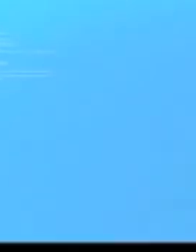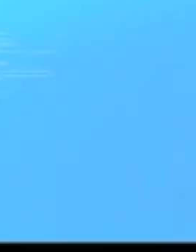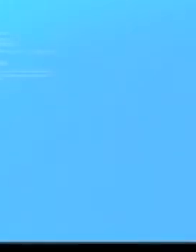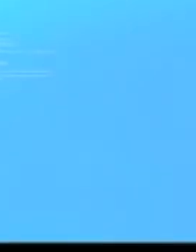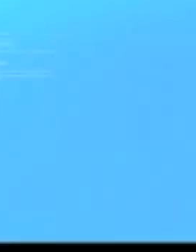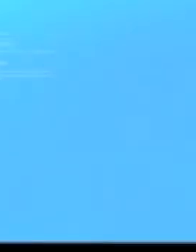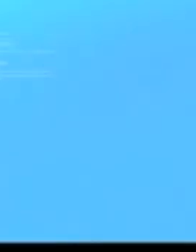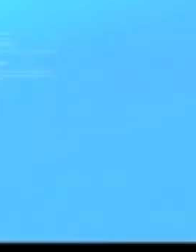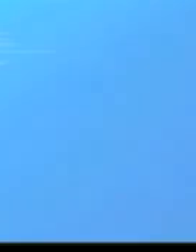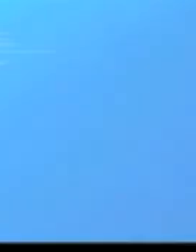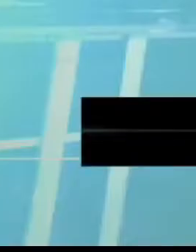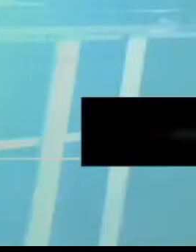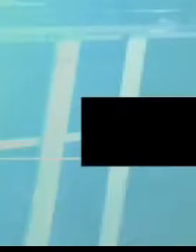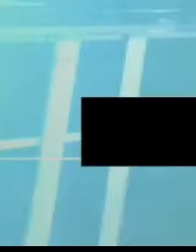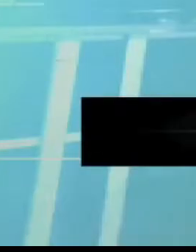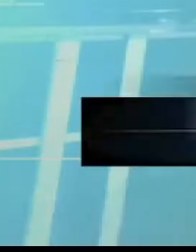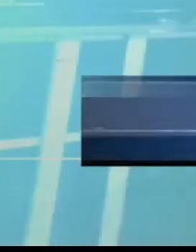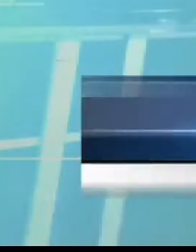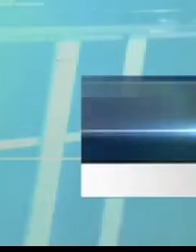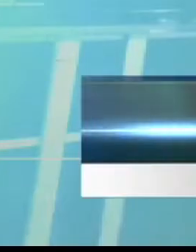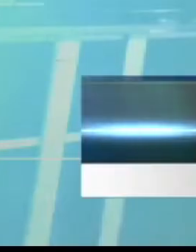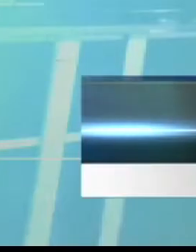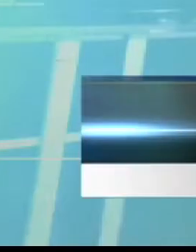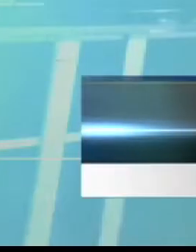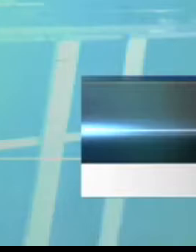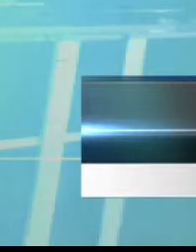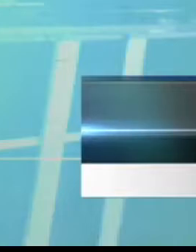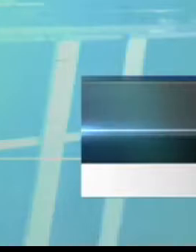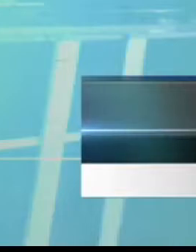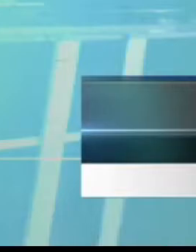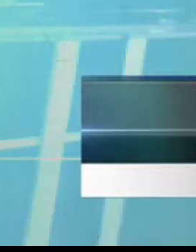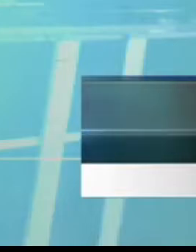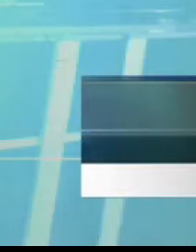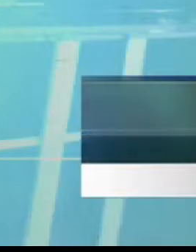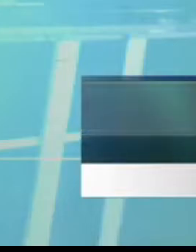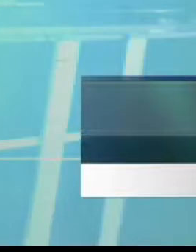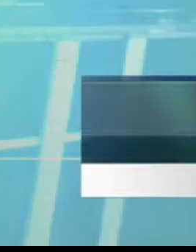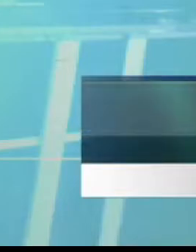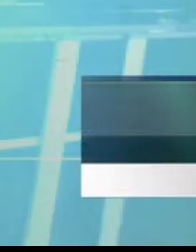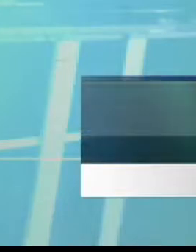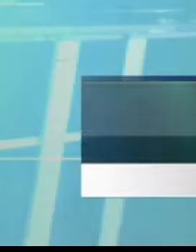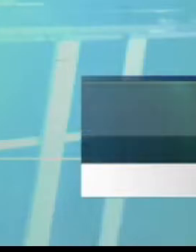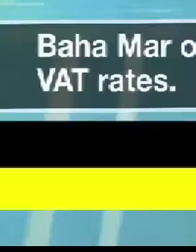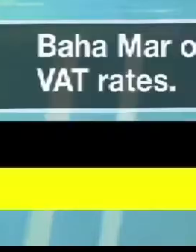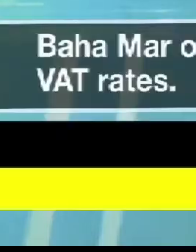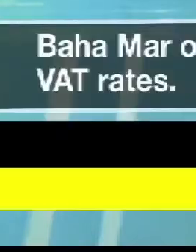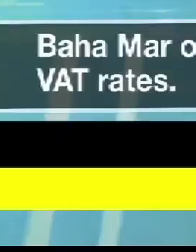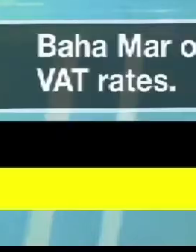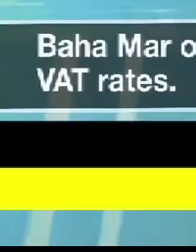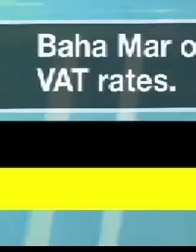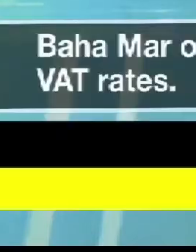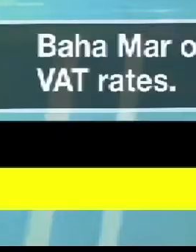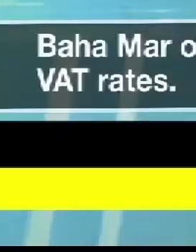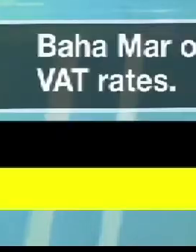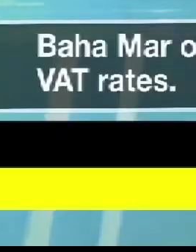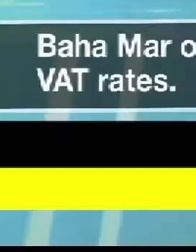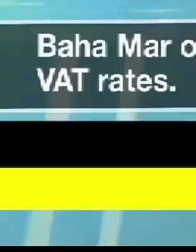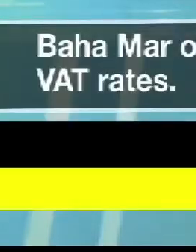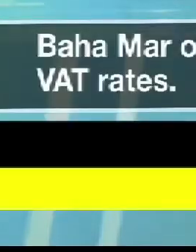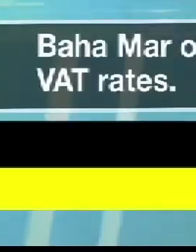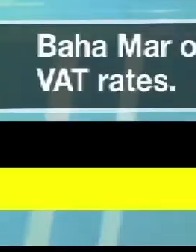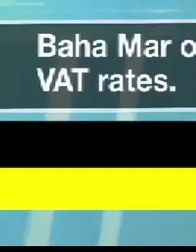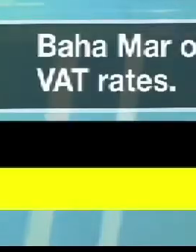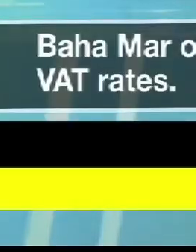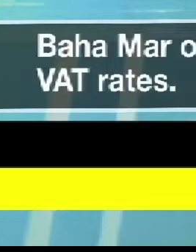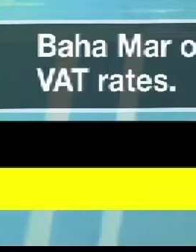This is your Royal Fidelity Business News. I'm Sia Scotterly. Bahama officials are calling the government's decision to